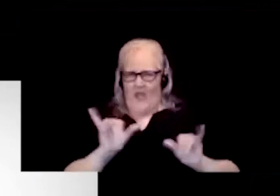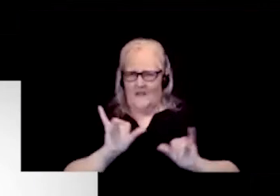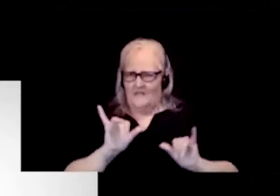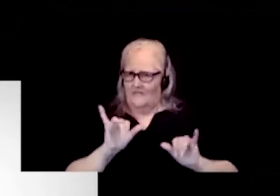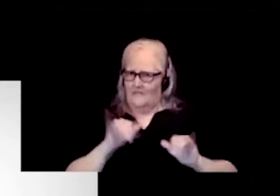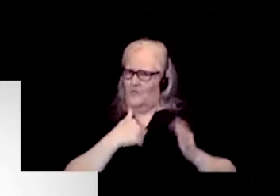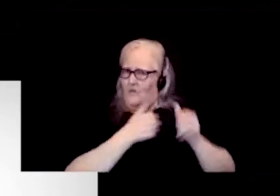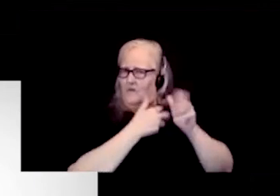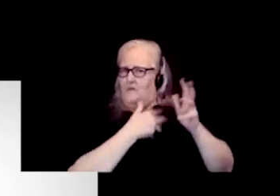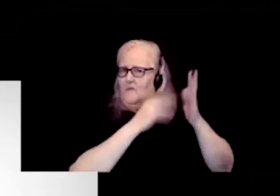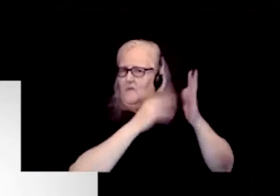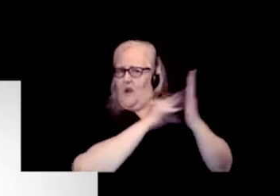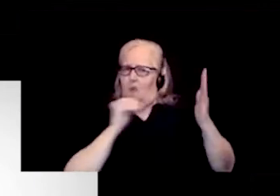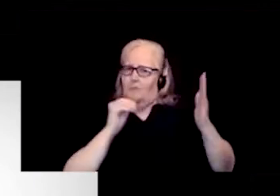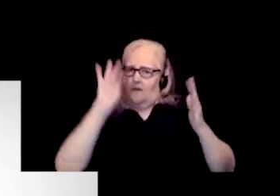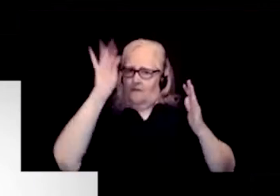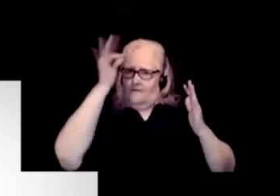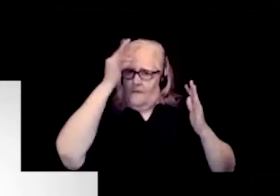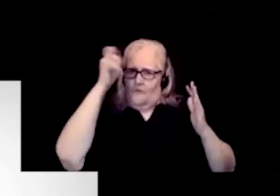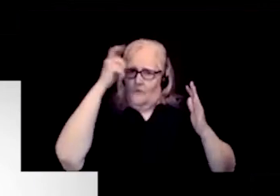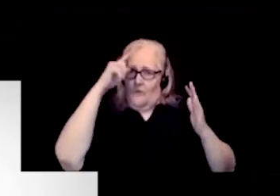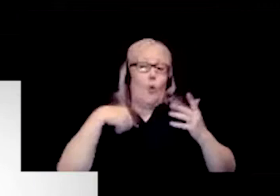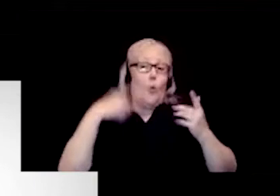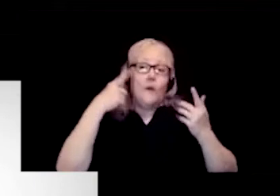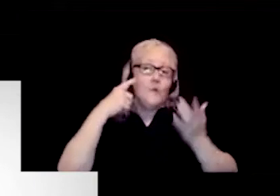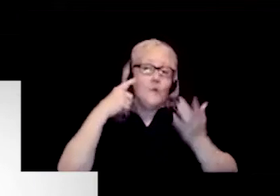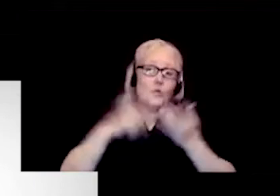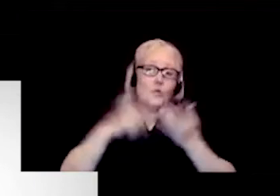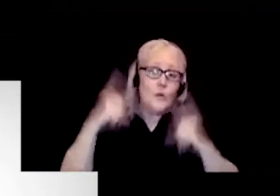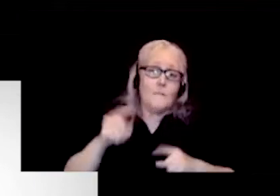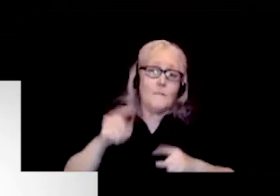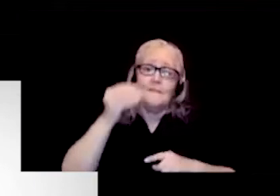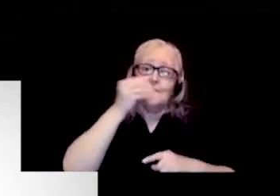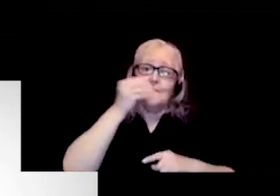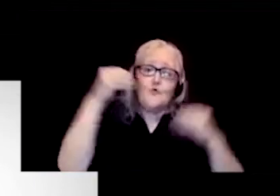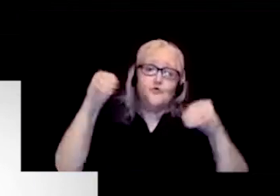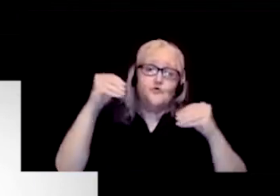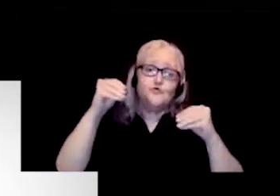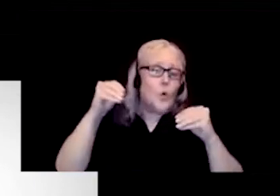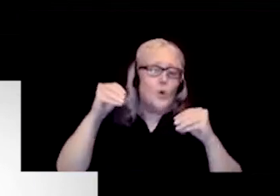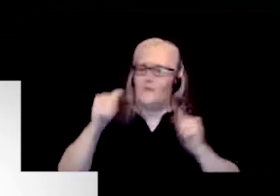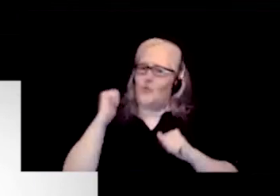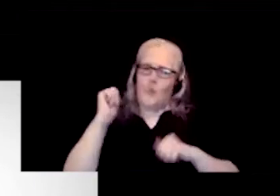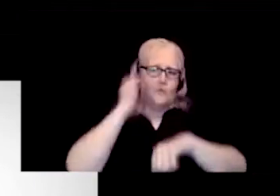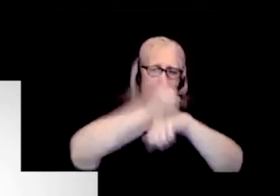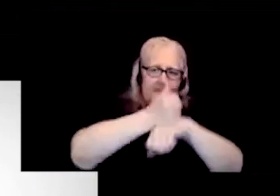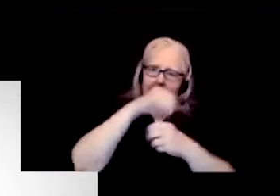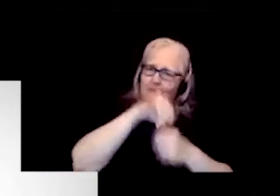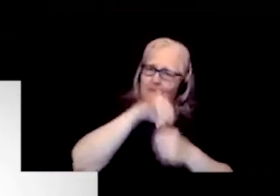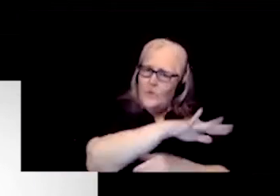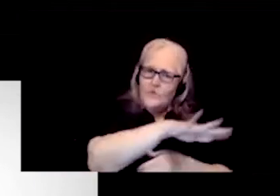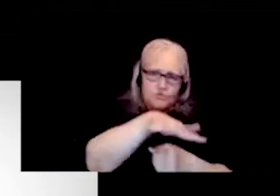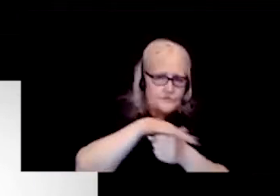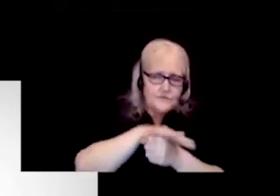on our investment. We saw the grocery chain operators doing the same thing, hospitals and other businesses refusing to go into many of these communities.